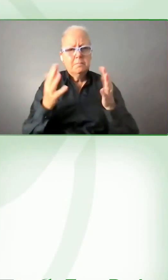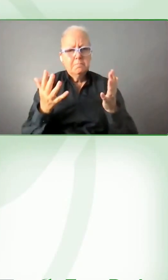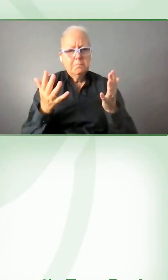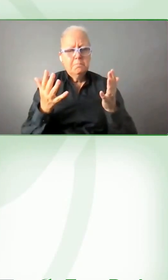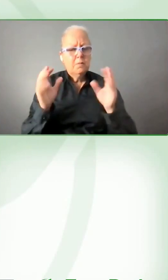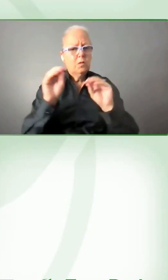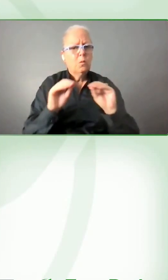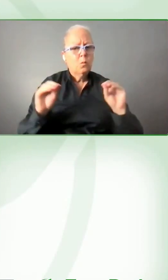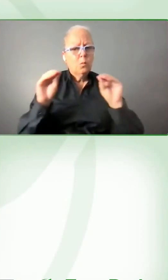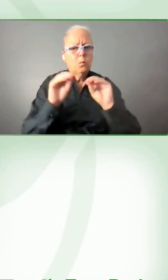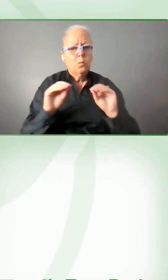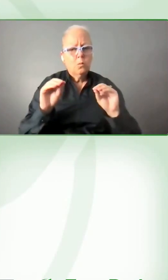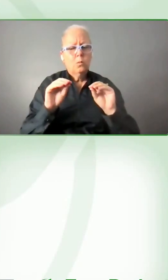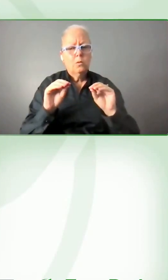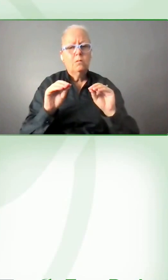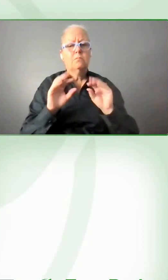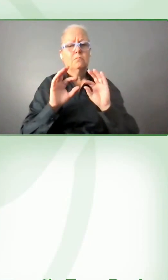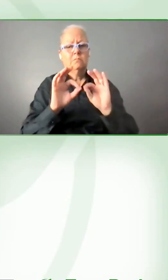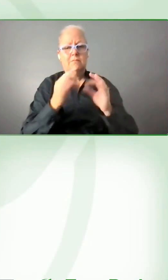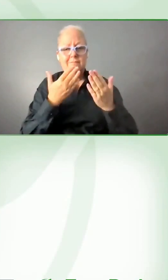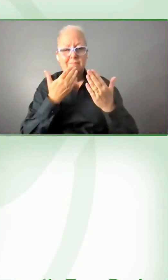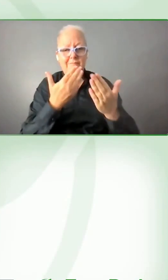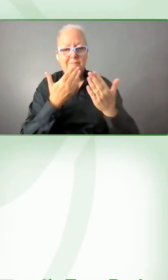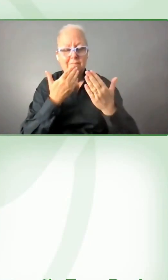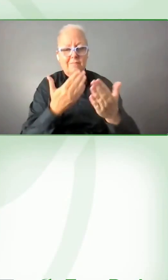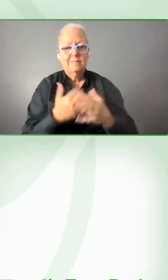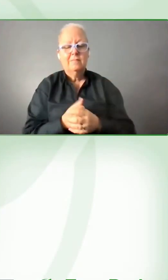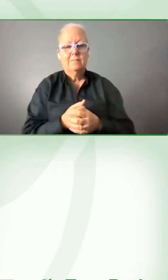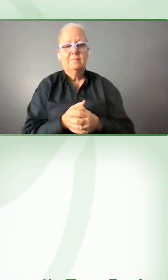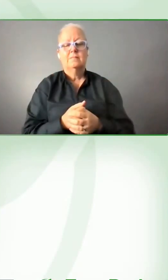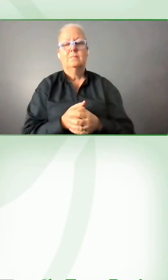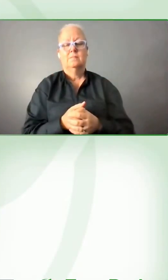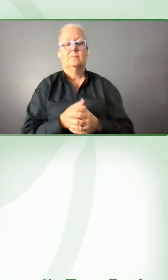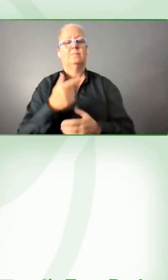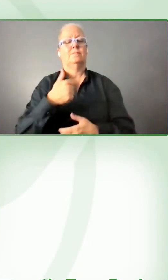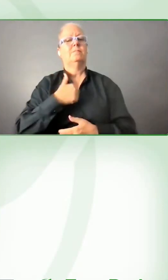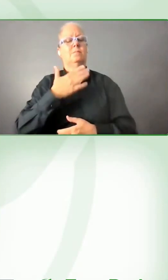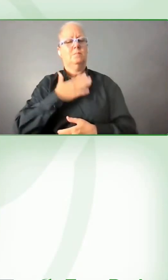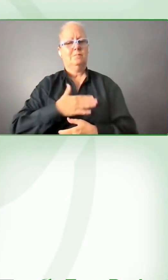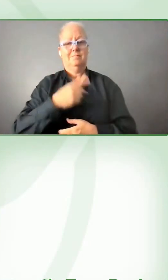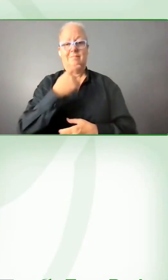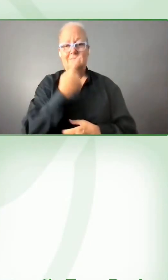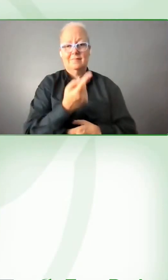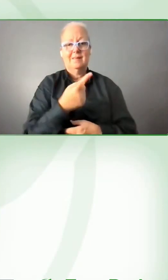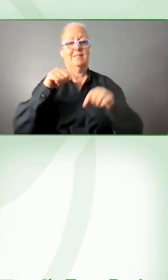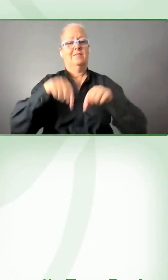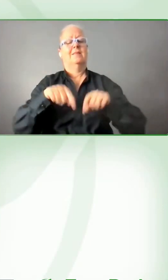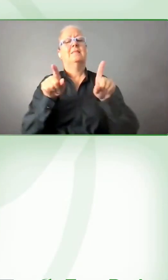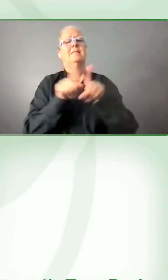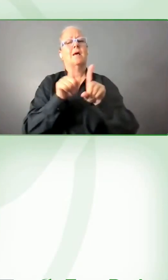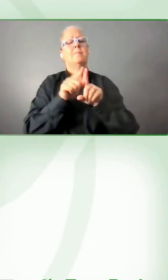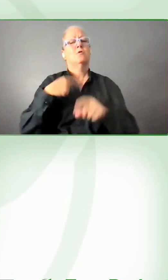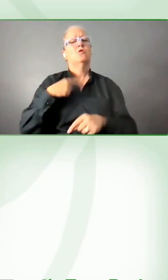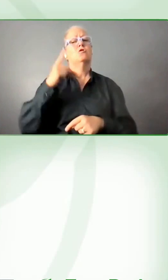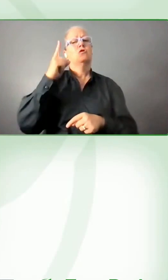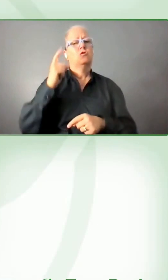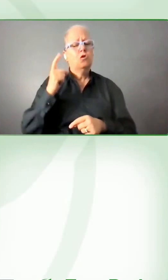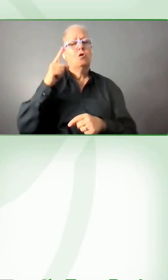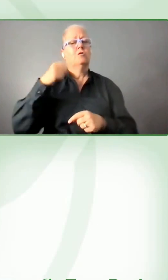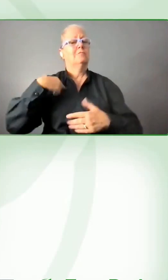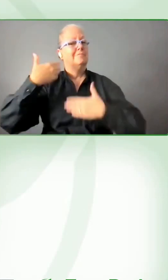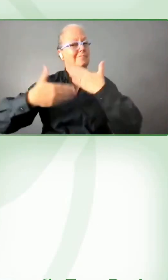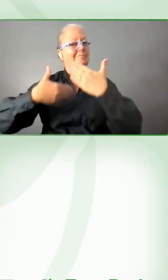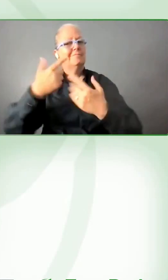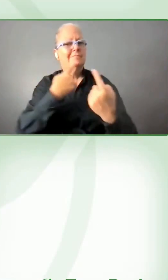Okay, thank you, Nadine. I would just like to say that this is a beginning conversation on